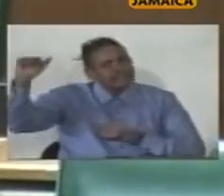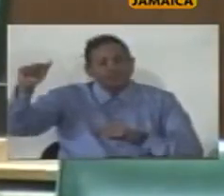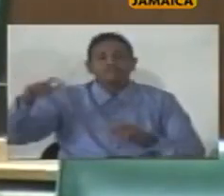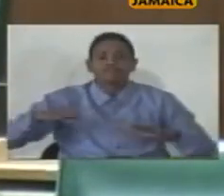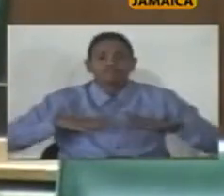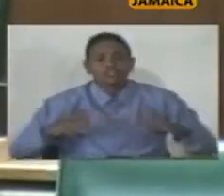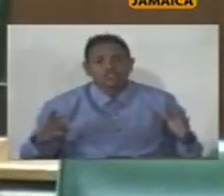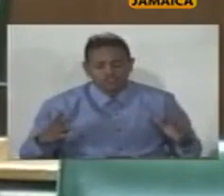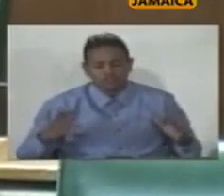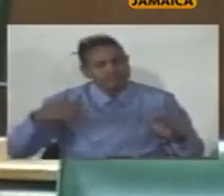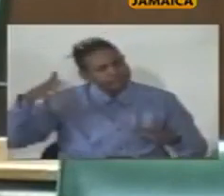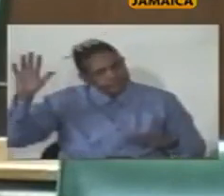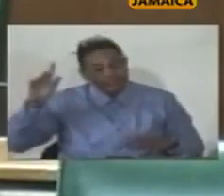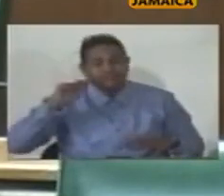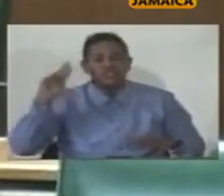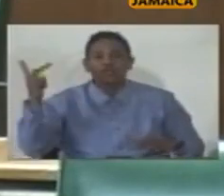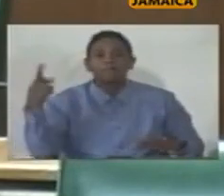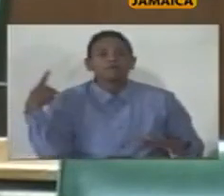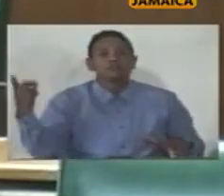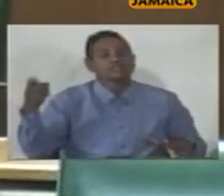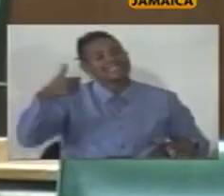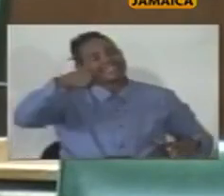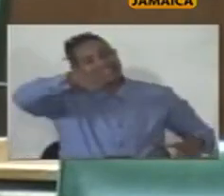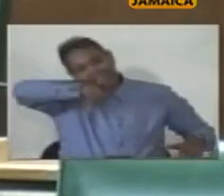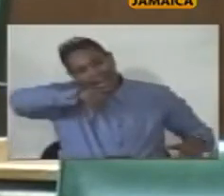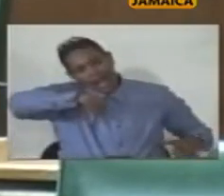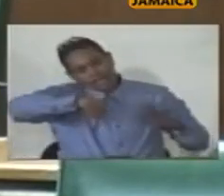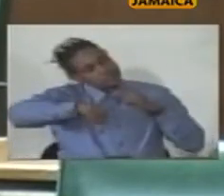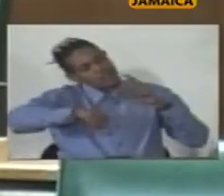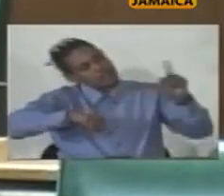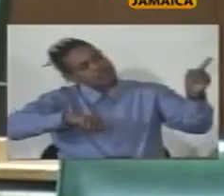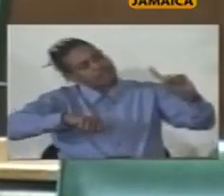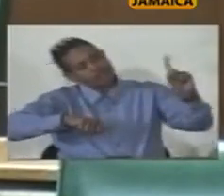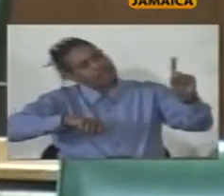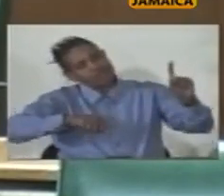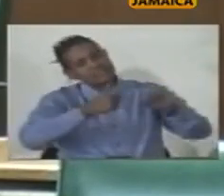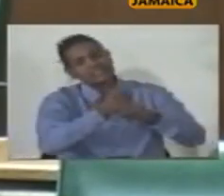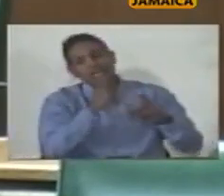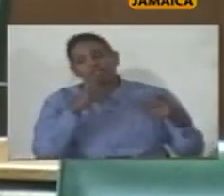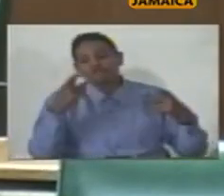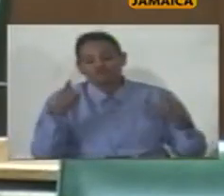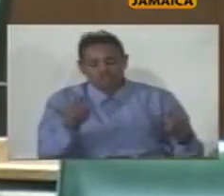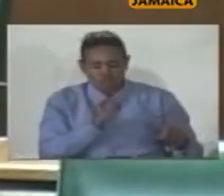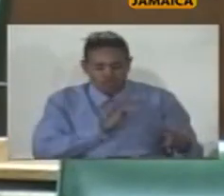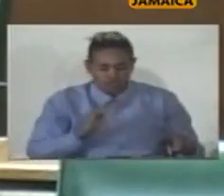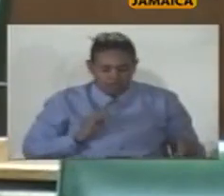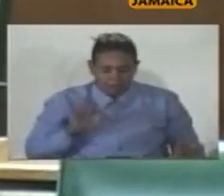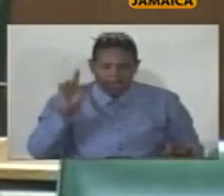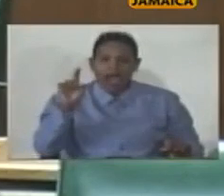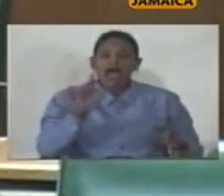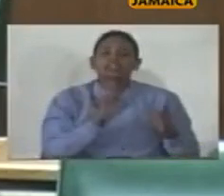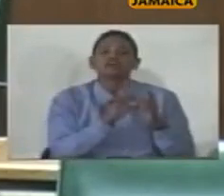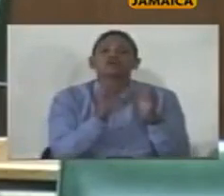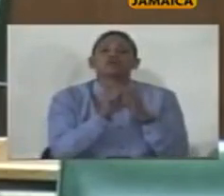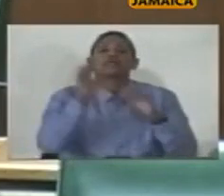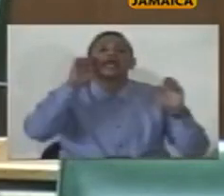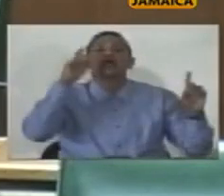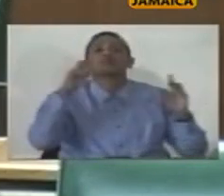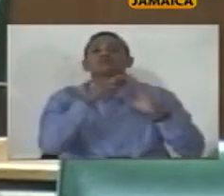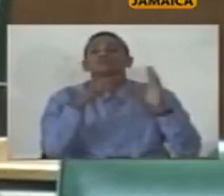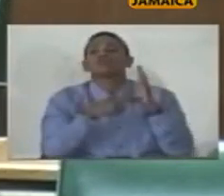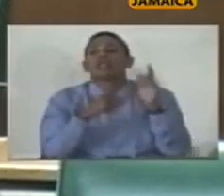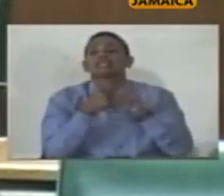The principal declined the invitation, and as a result, the board asked, in accordance with education